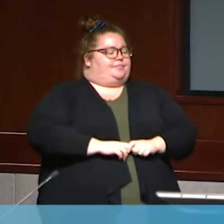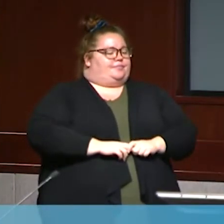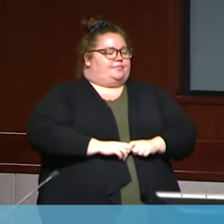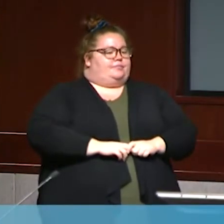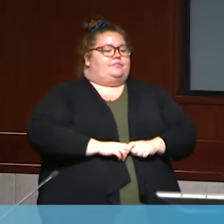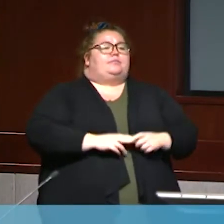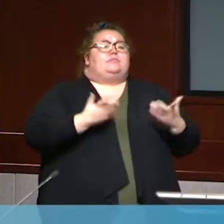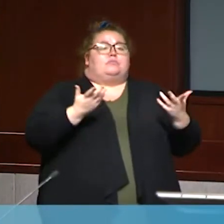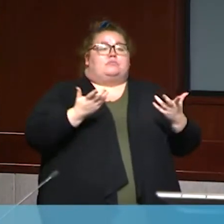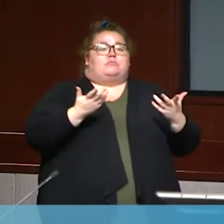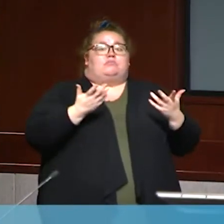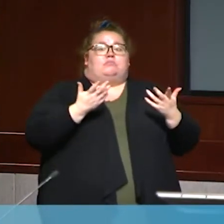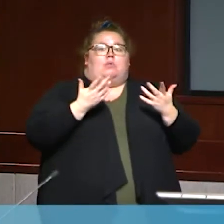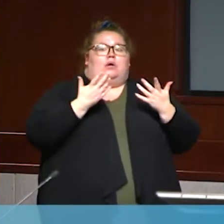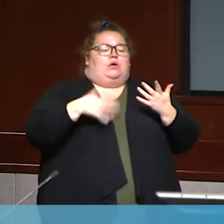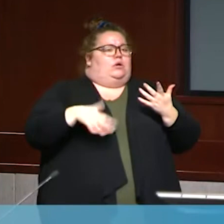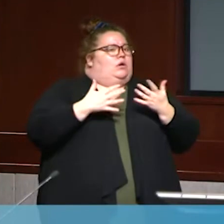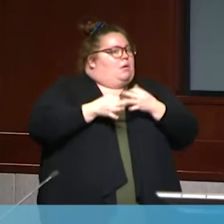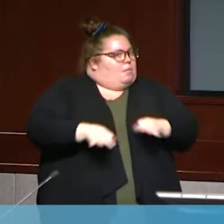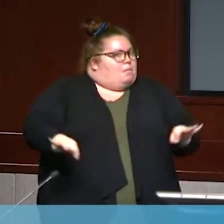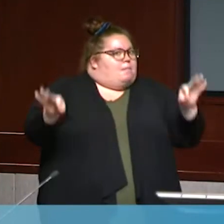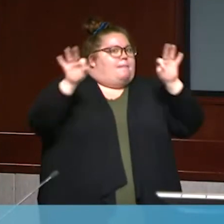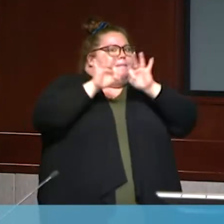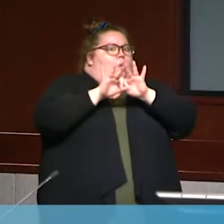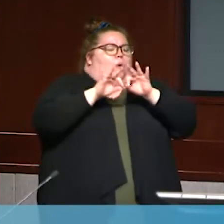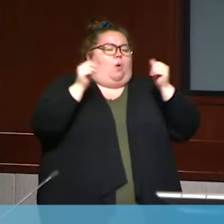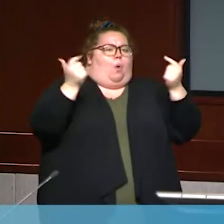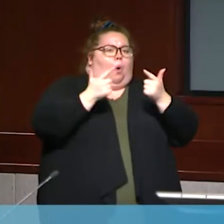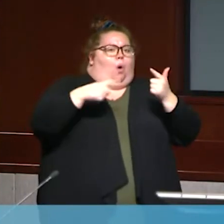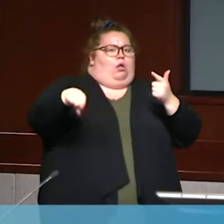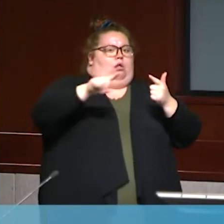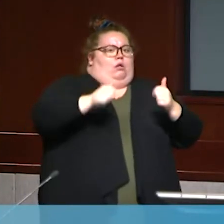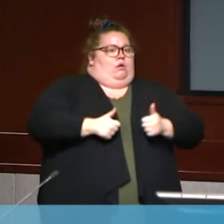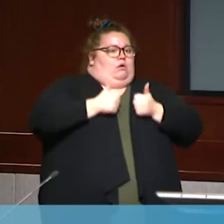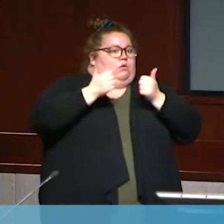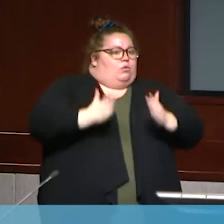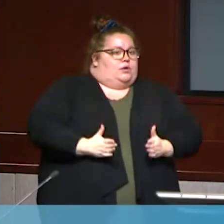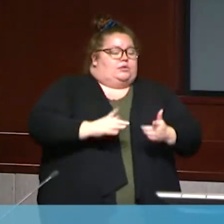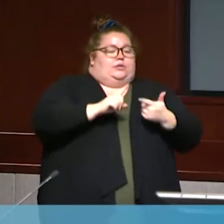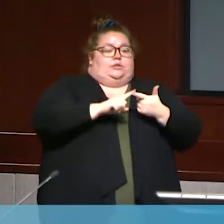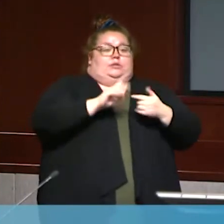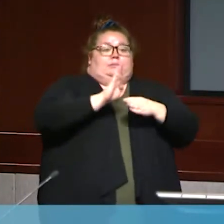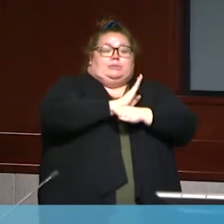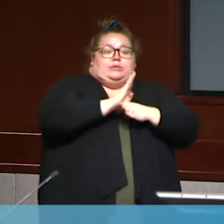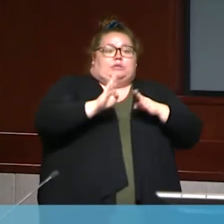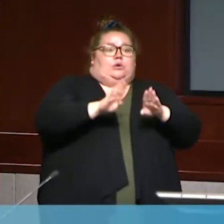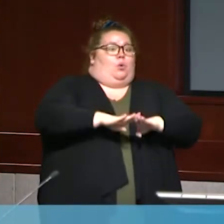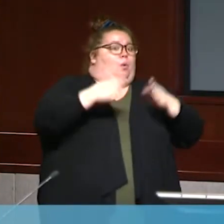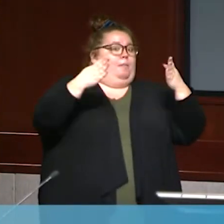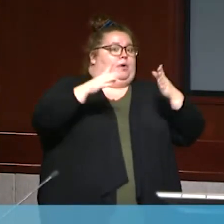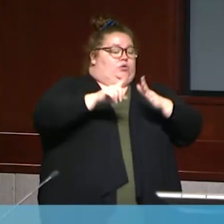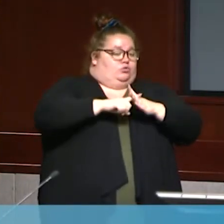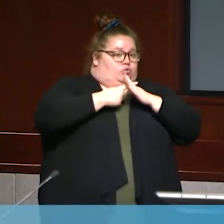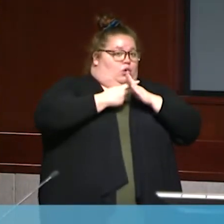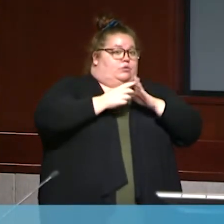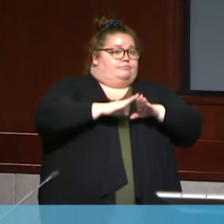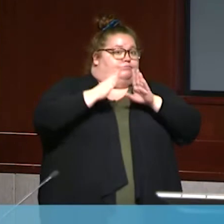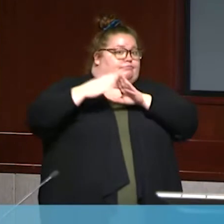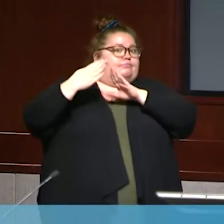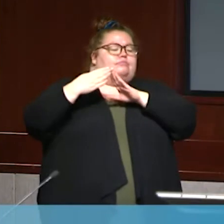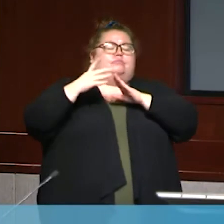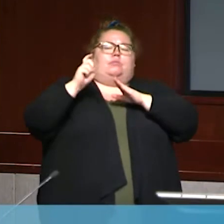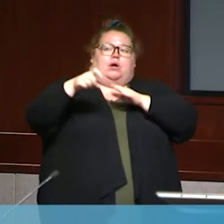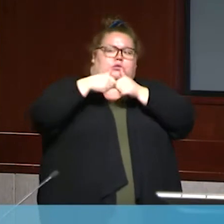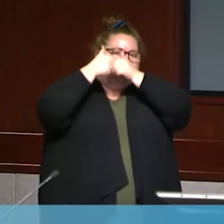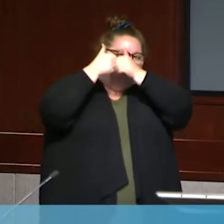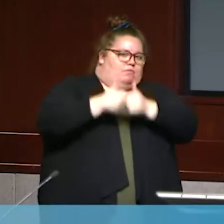It's very important that all residents in Kern County, all businesses that are reopening in Kern County, follow public health guidance. The guidance